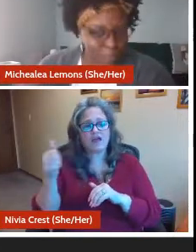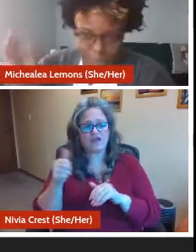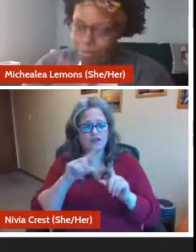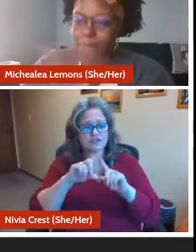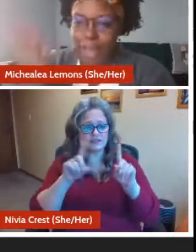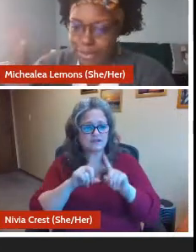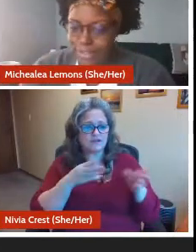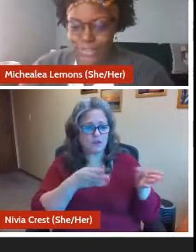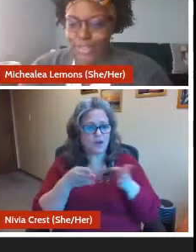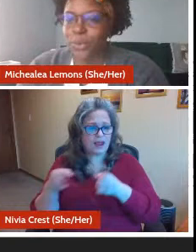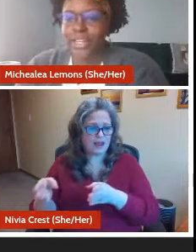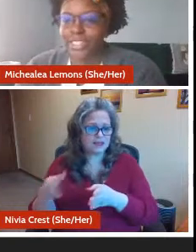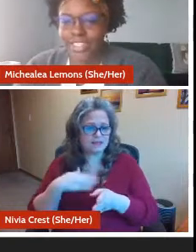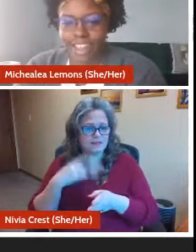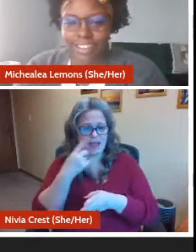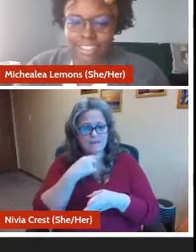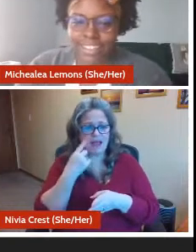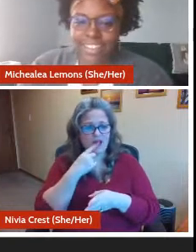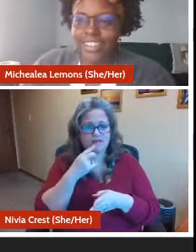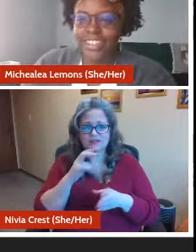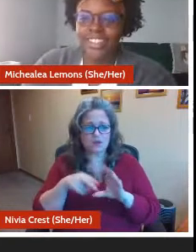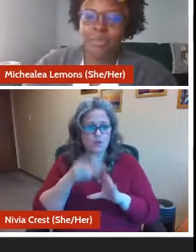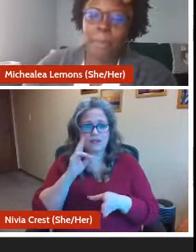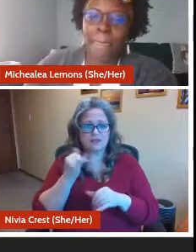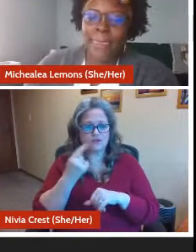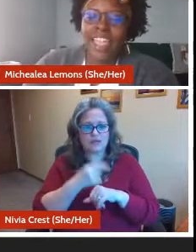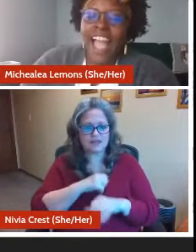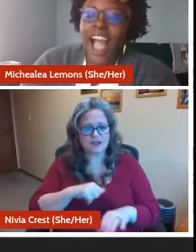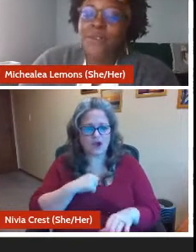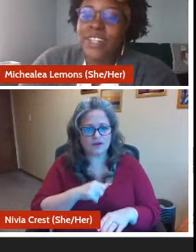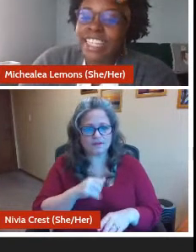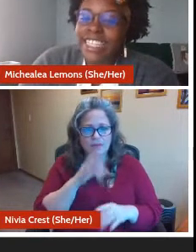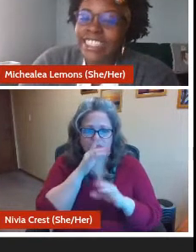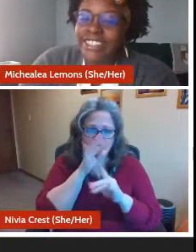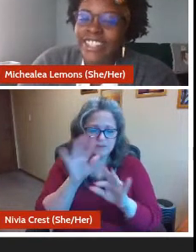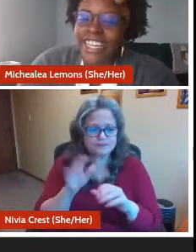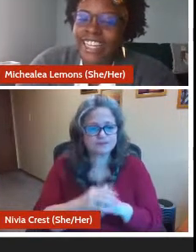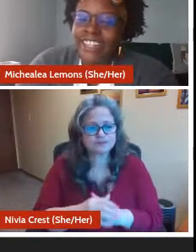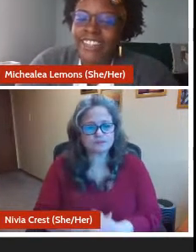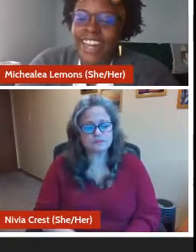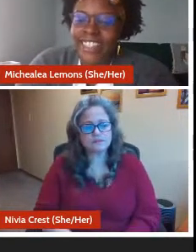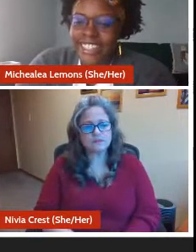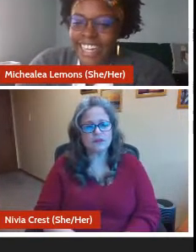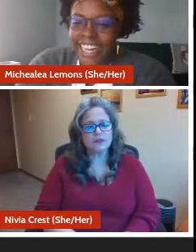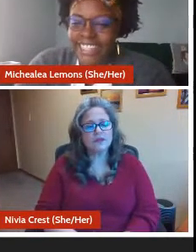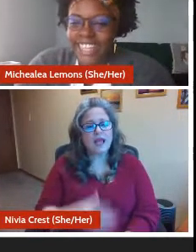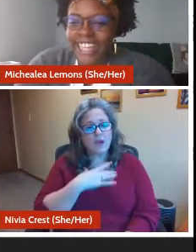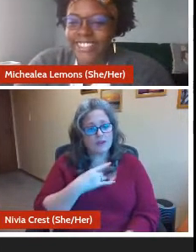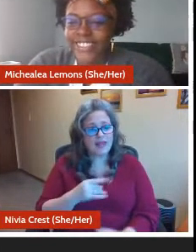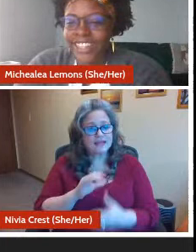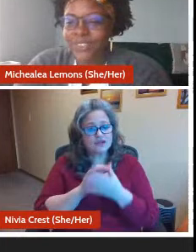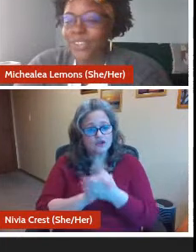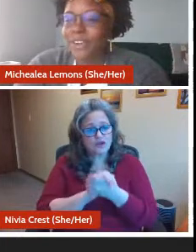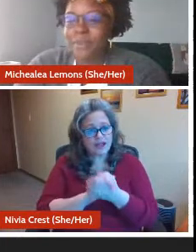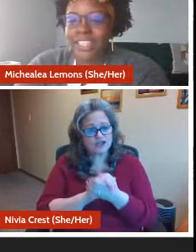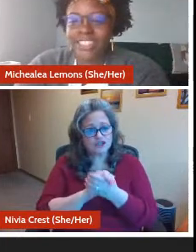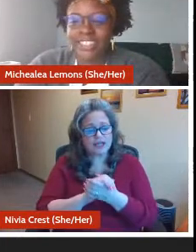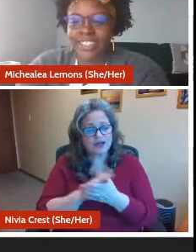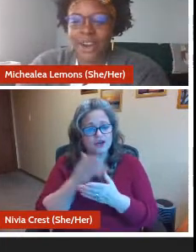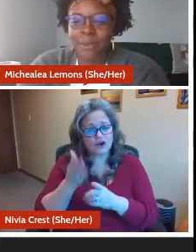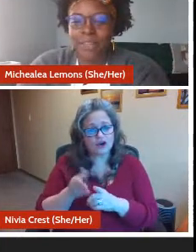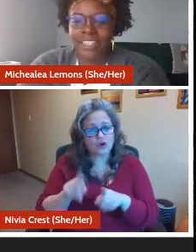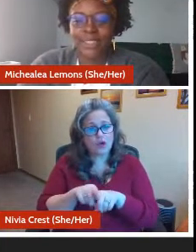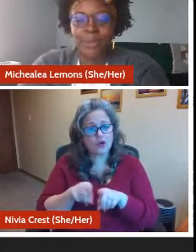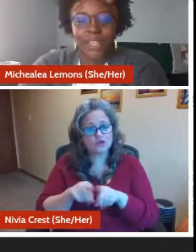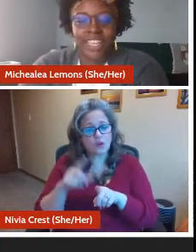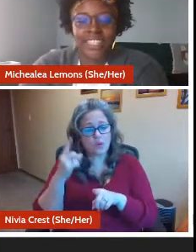apologize. My mouth is just quitting today. I would like to congratulate Aisha as well, as one of her